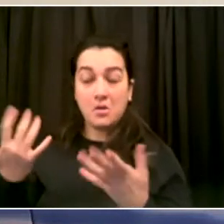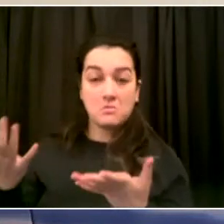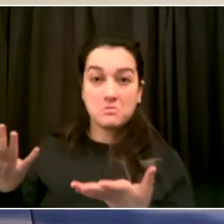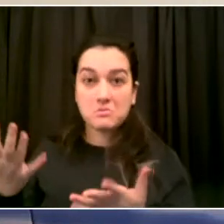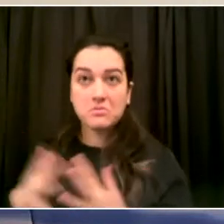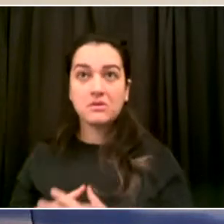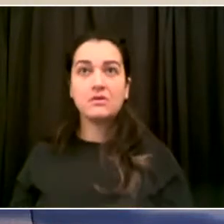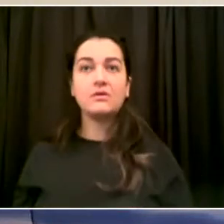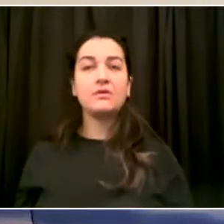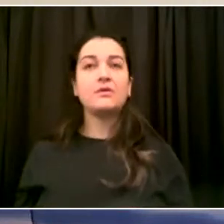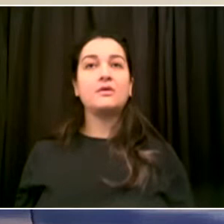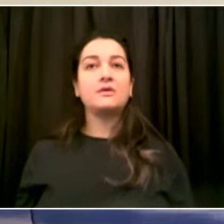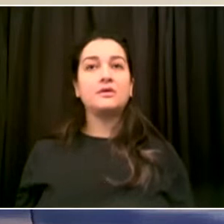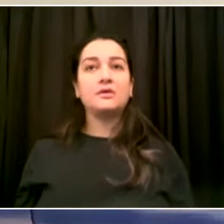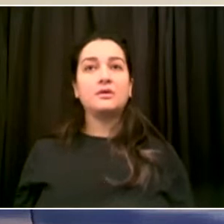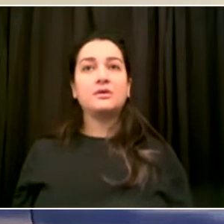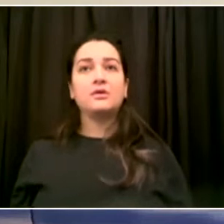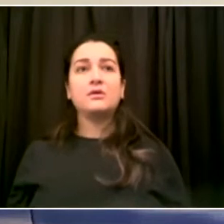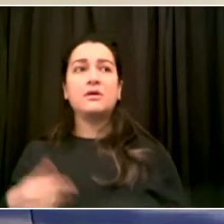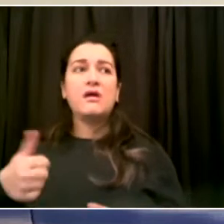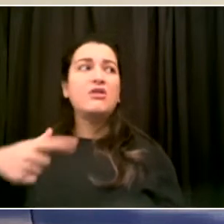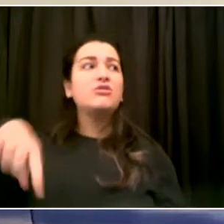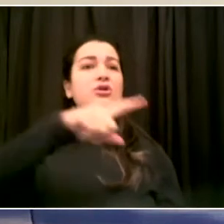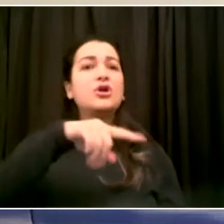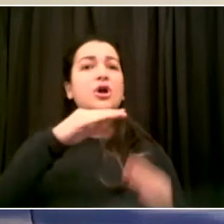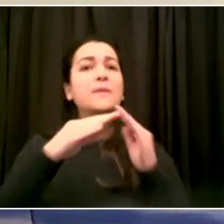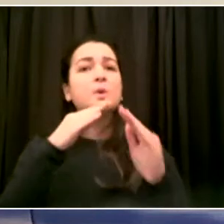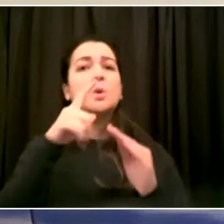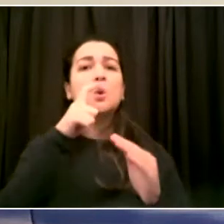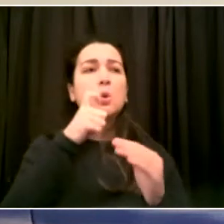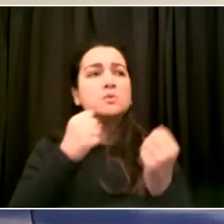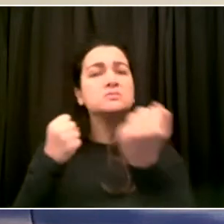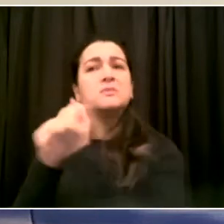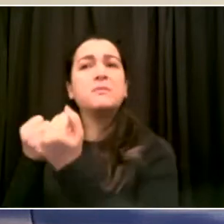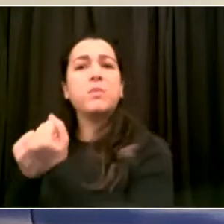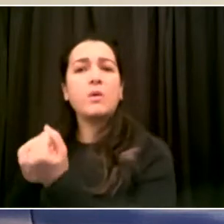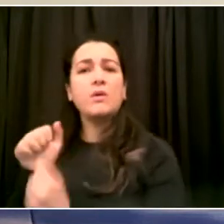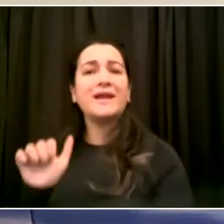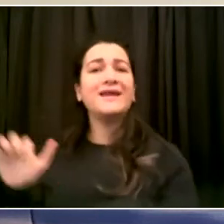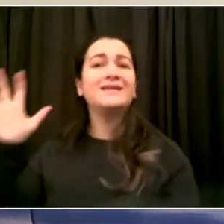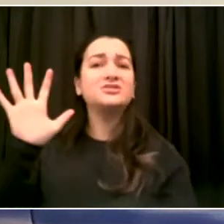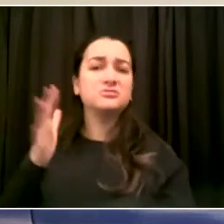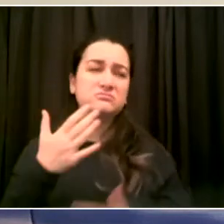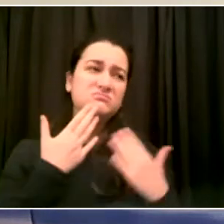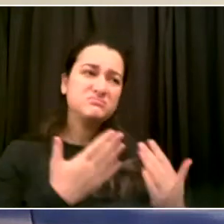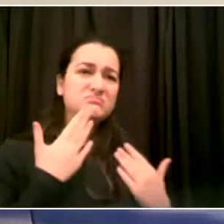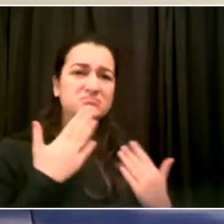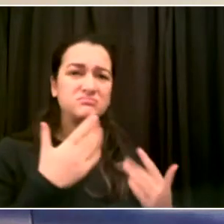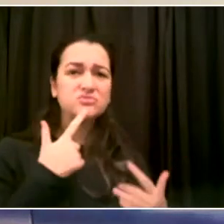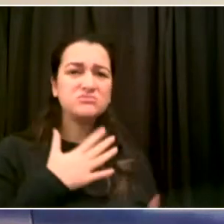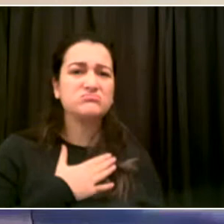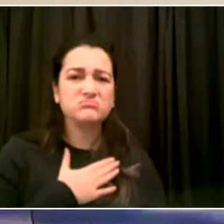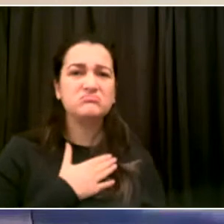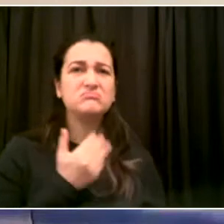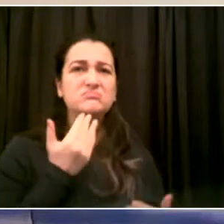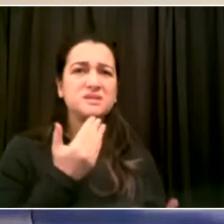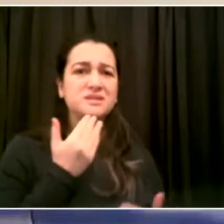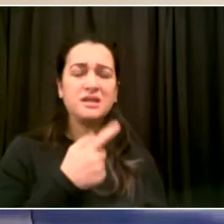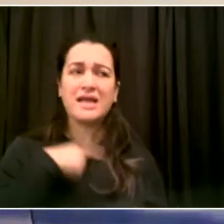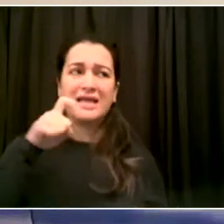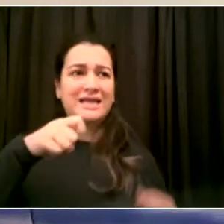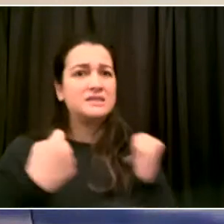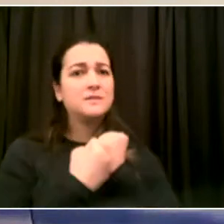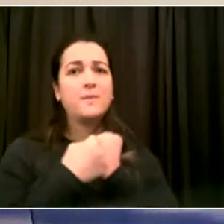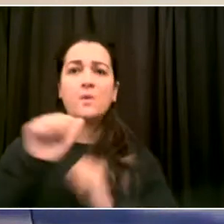publicly against this sort of discrimination. That allyship is incredibly important and meaningful. Here in New York,